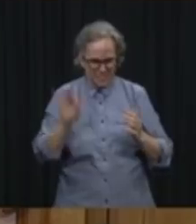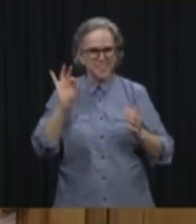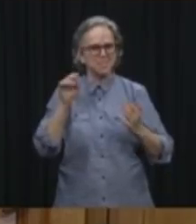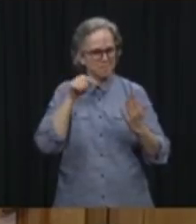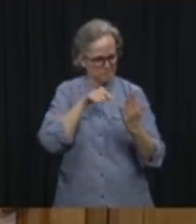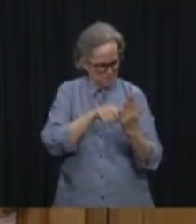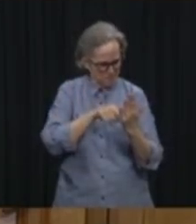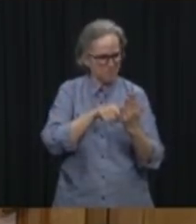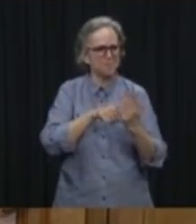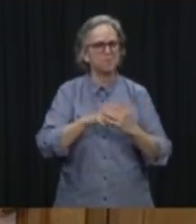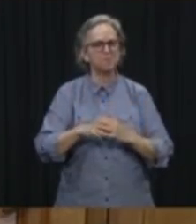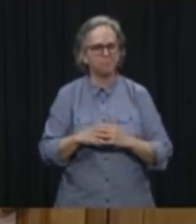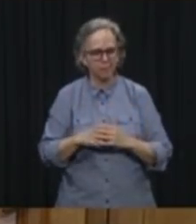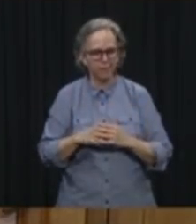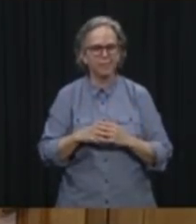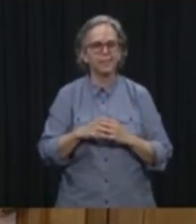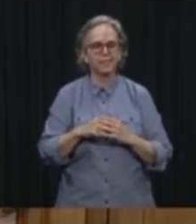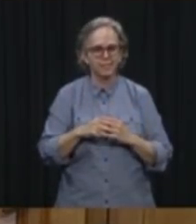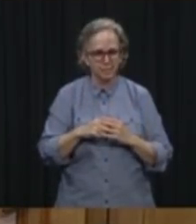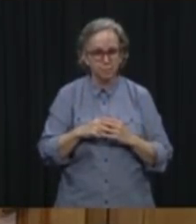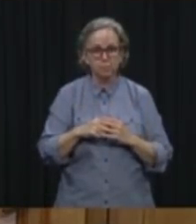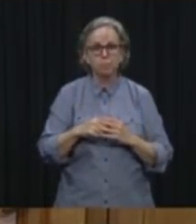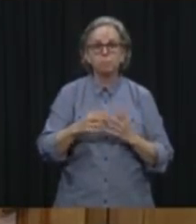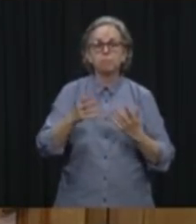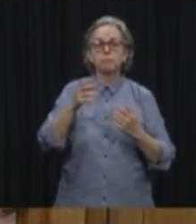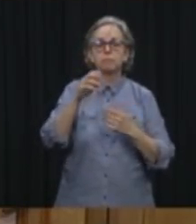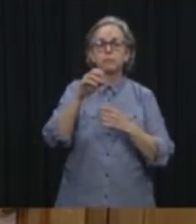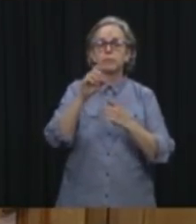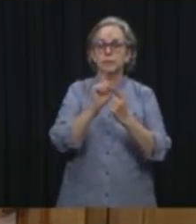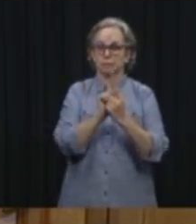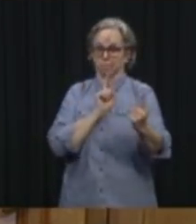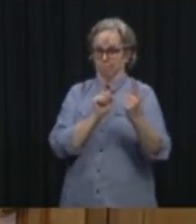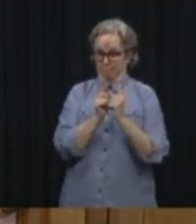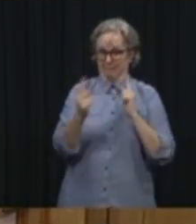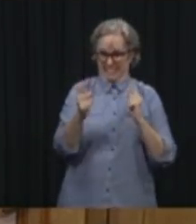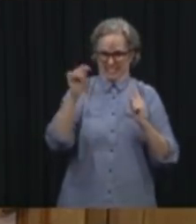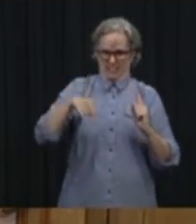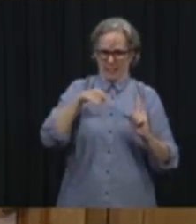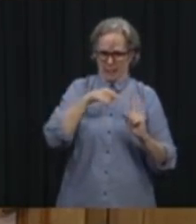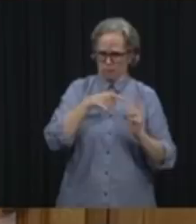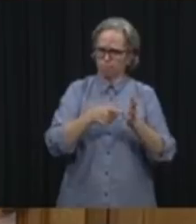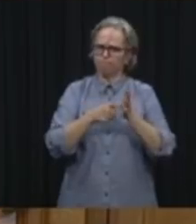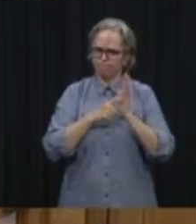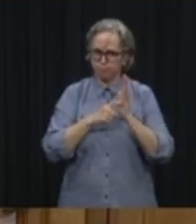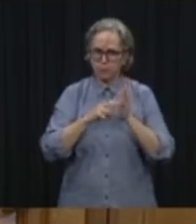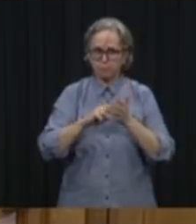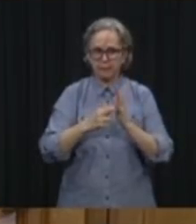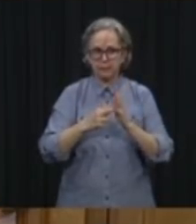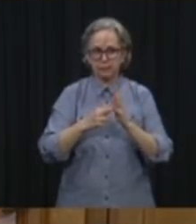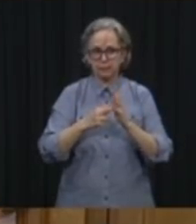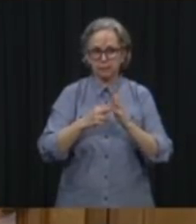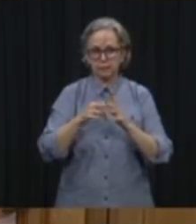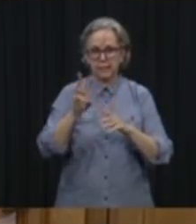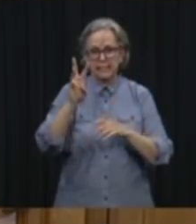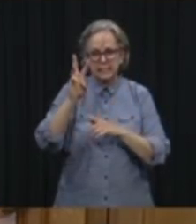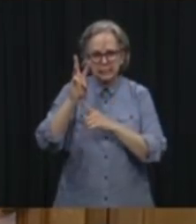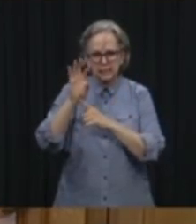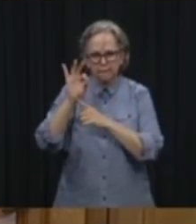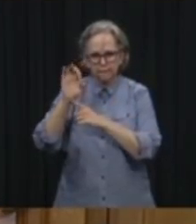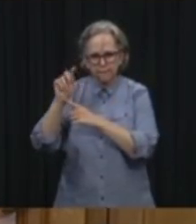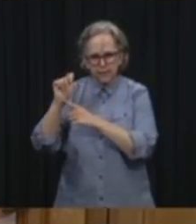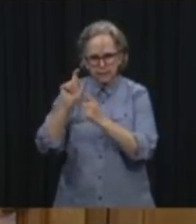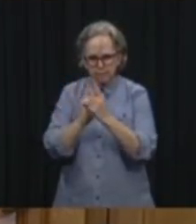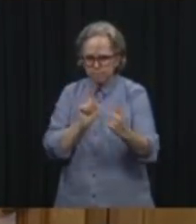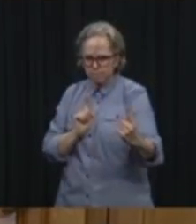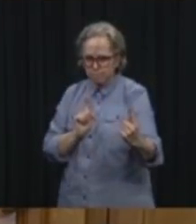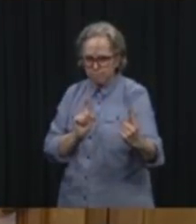social distancing requirements includes maintaining at least 6 foot social distancing from other individuals, washing hands with soap and water